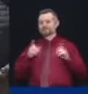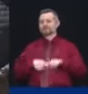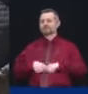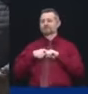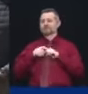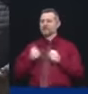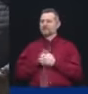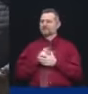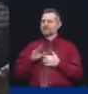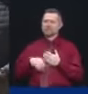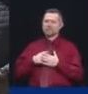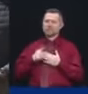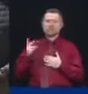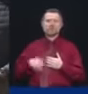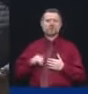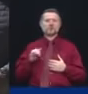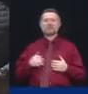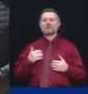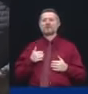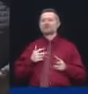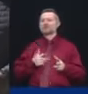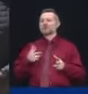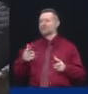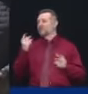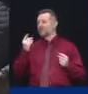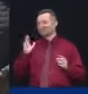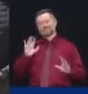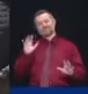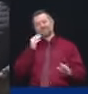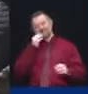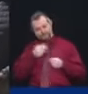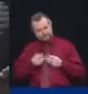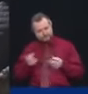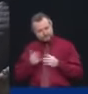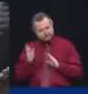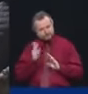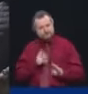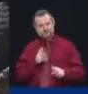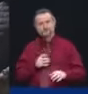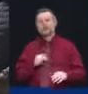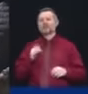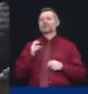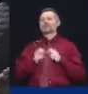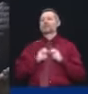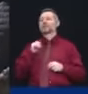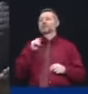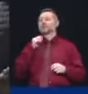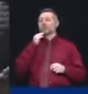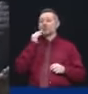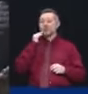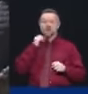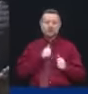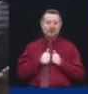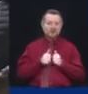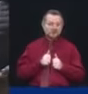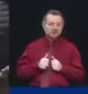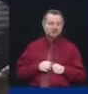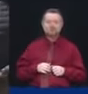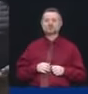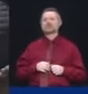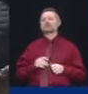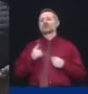was drive-through fair food, there were fair at home contests, and of course, the famous annual